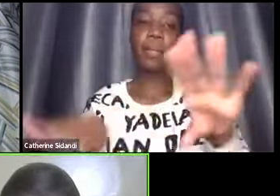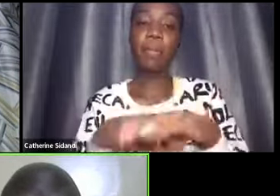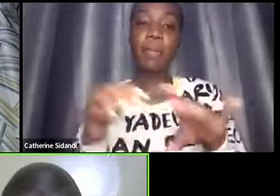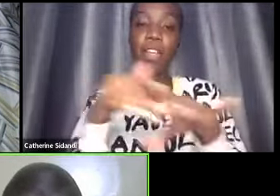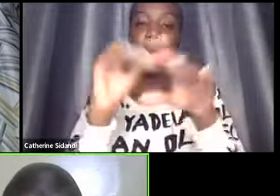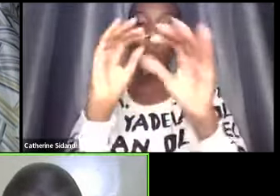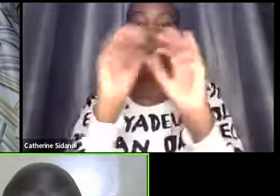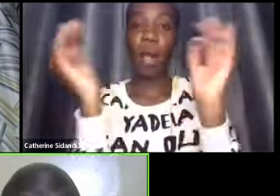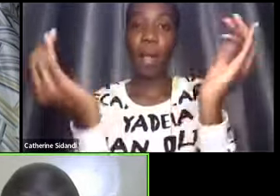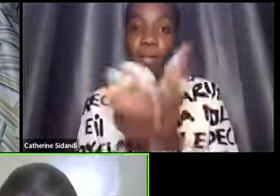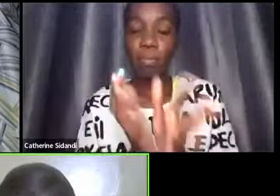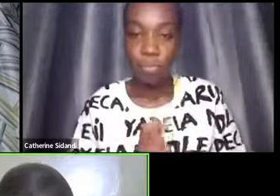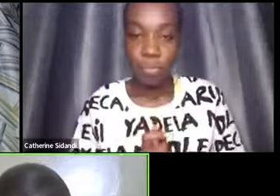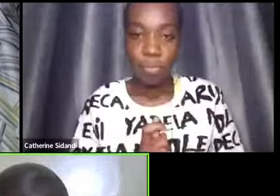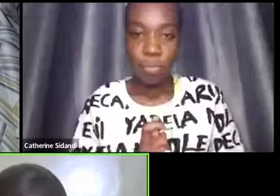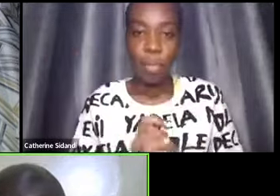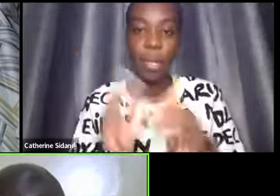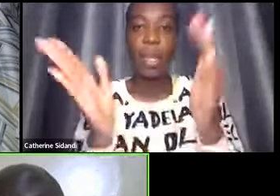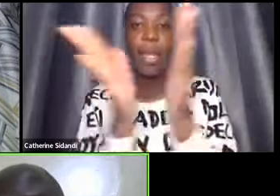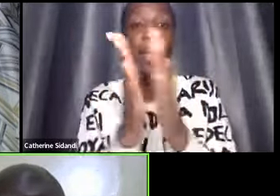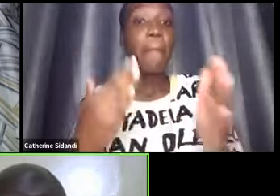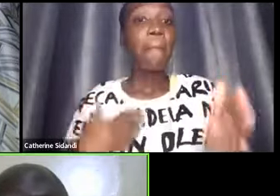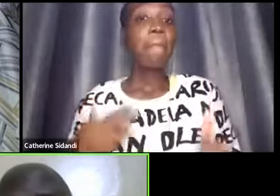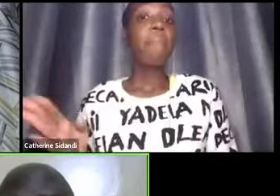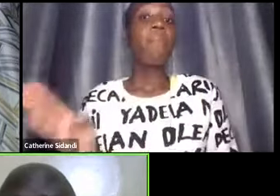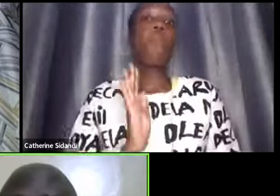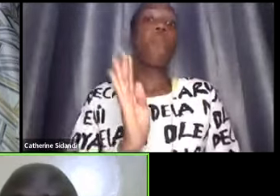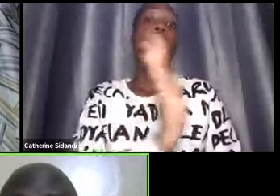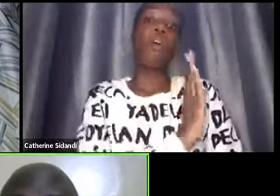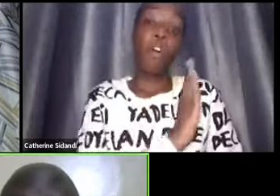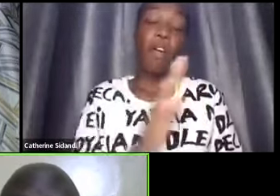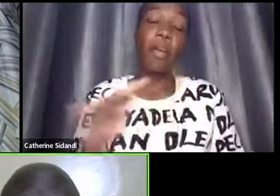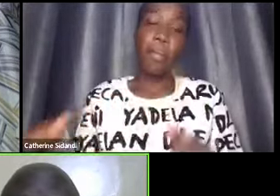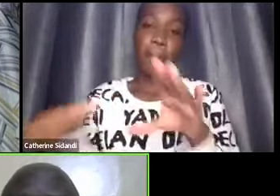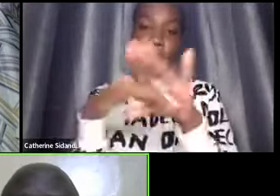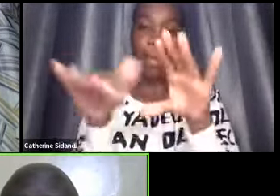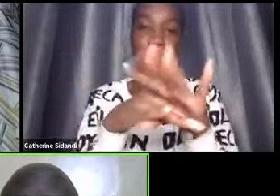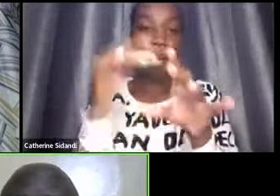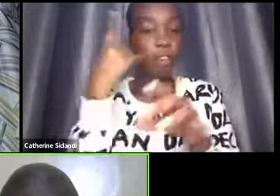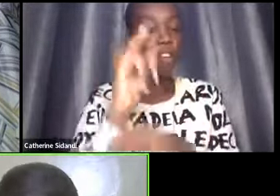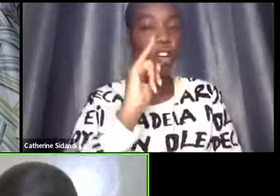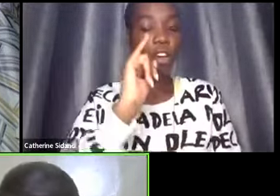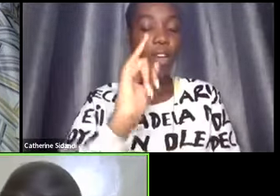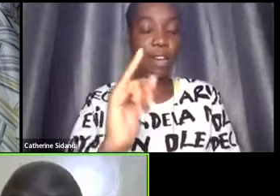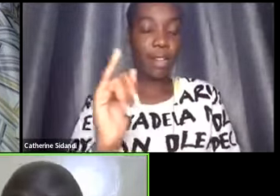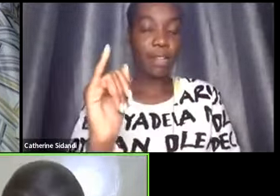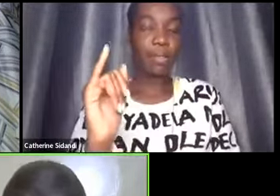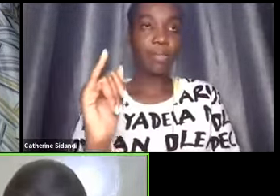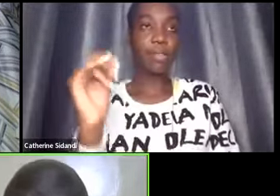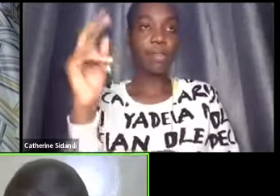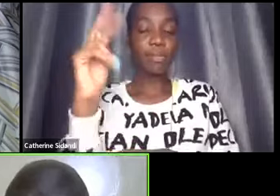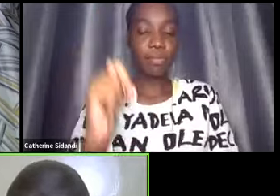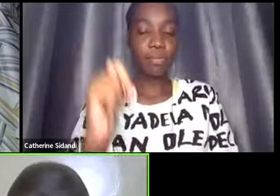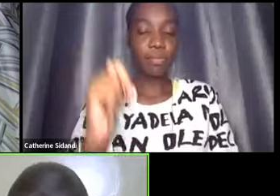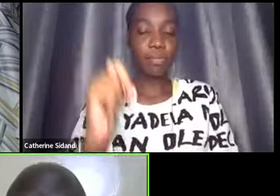privileged, just to finish up, I'm a board member in the International Mediation Institute, Netherlands, and I stand in charge of